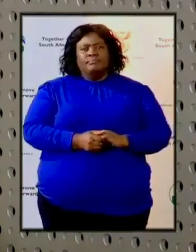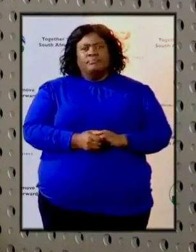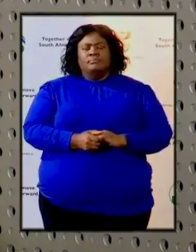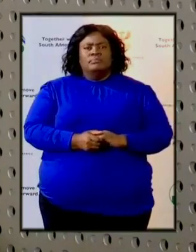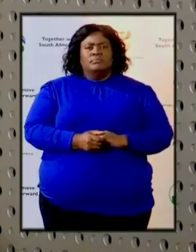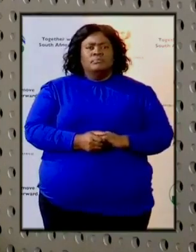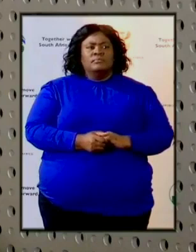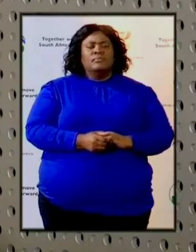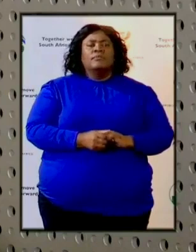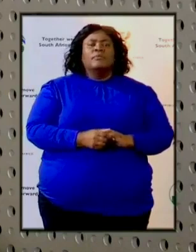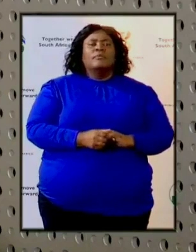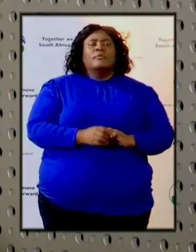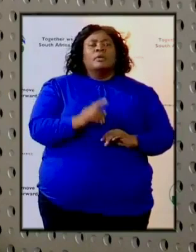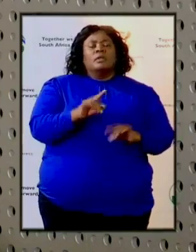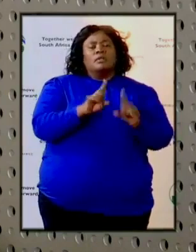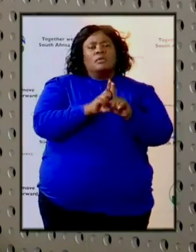and government